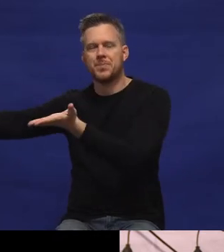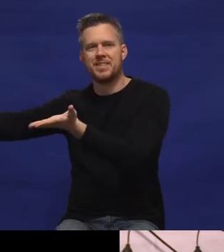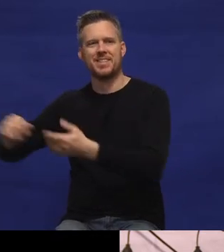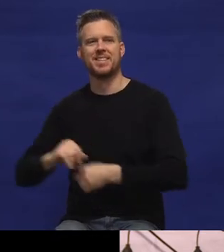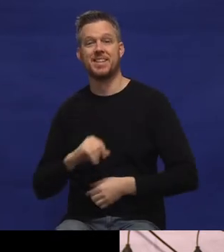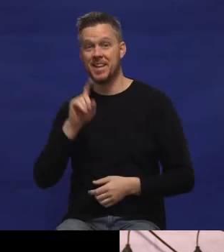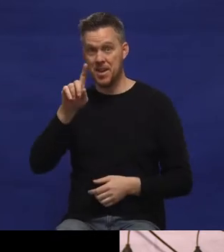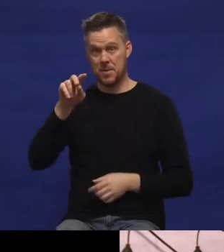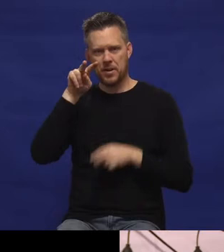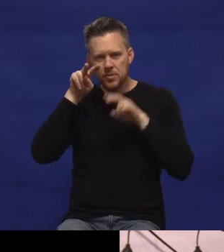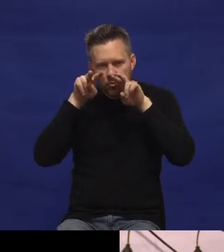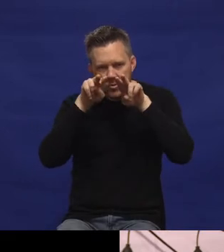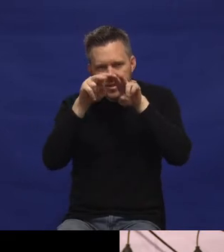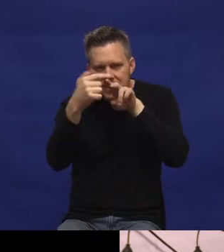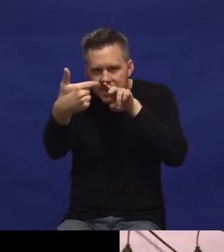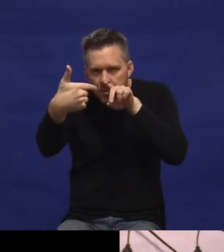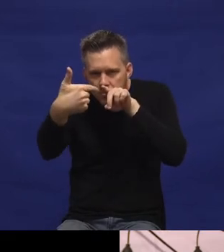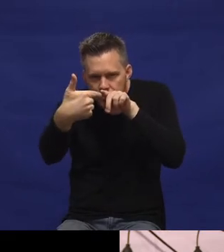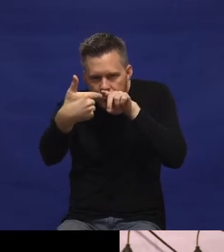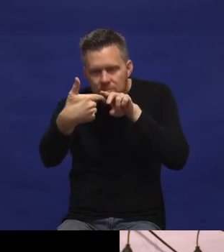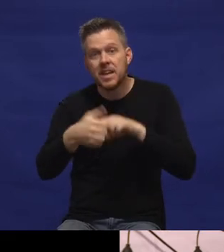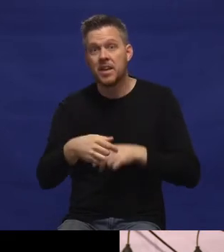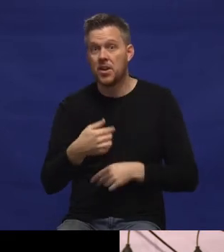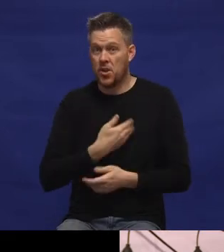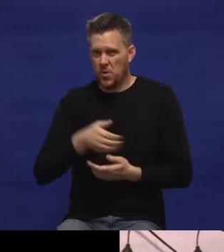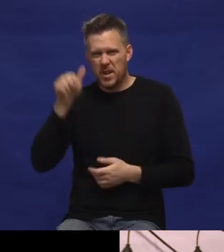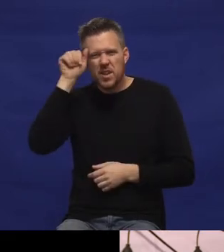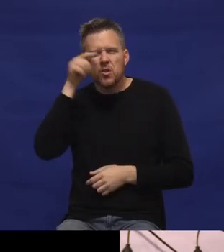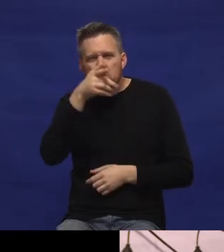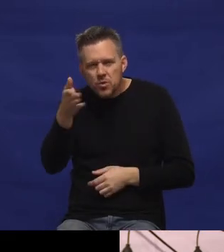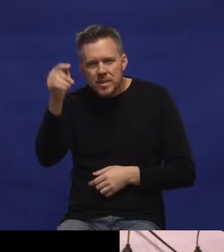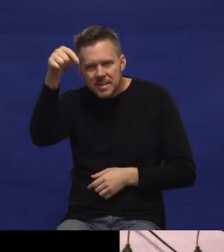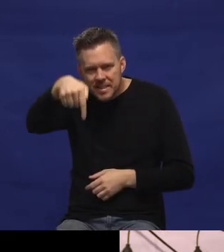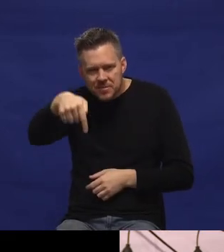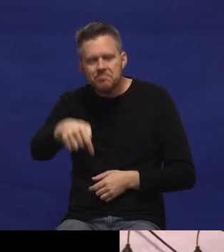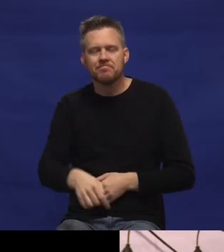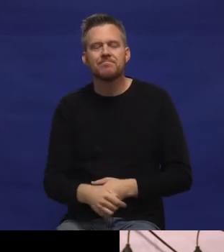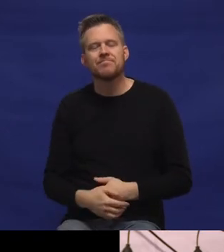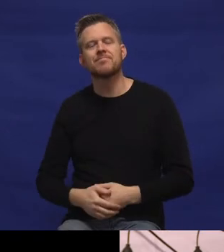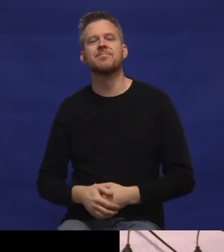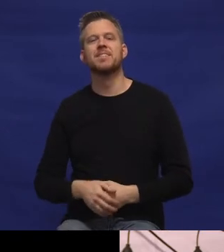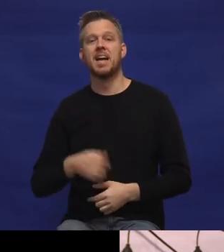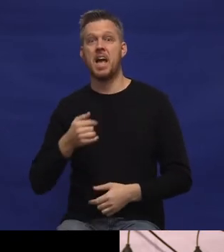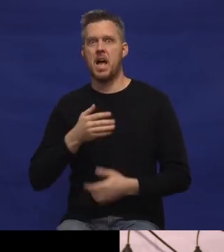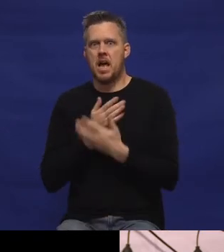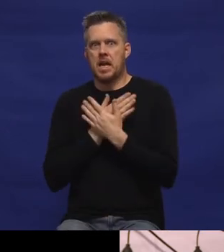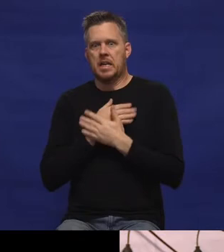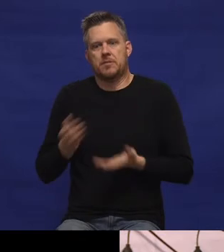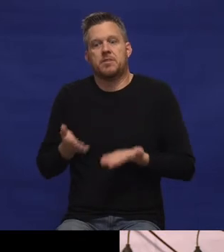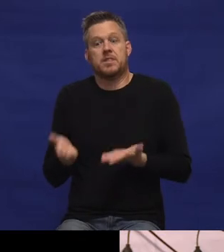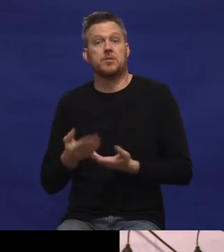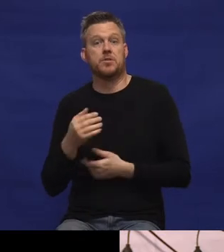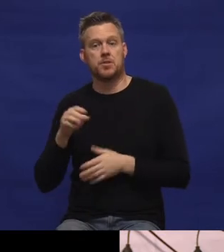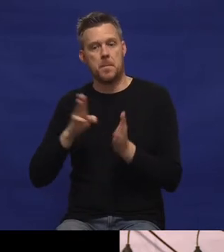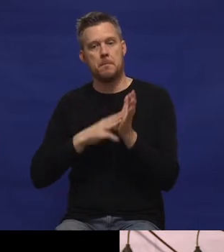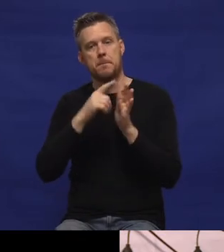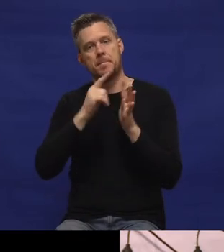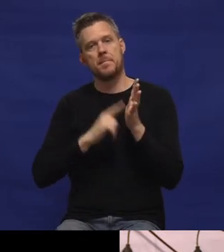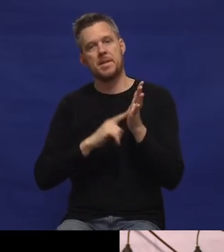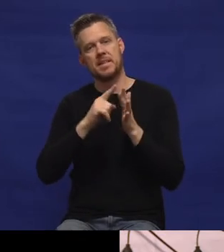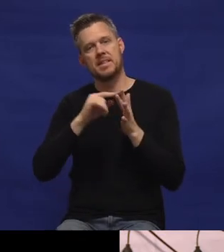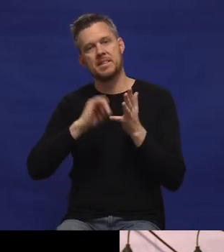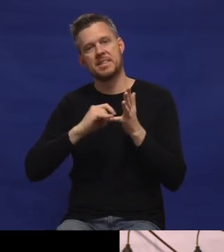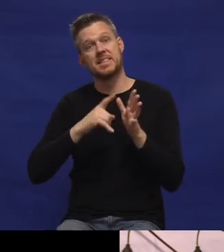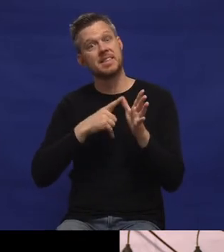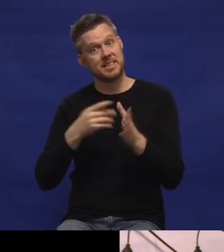this camera, we know that everybody is there. And I love the encouragement Melissa just gave us.